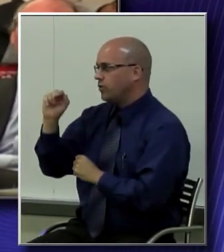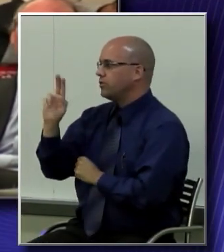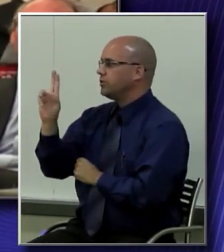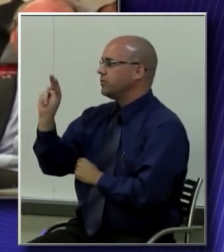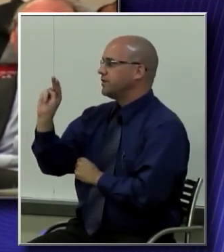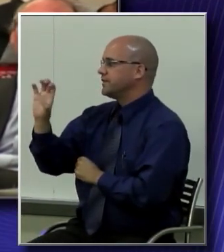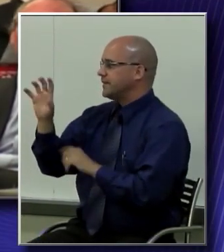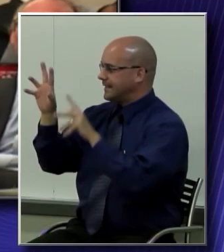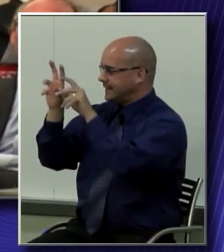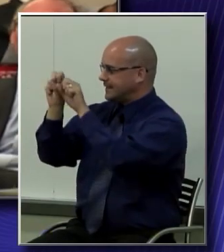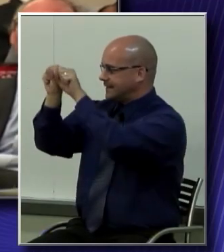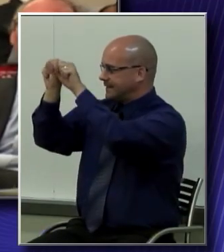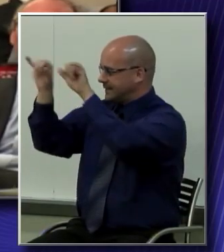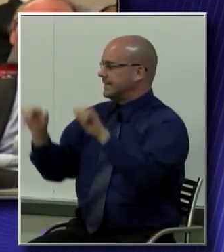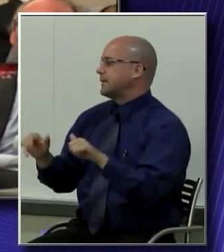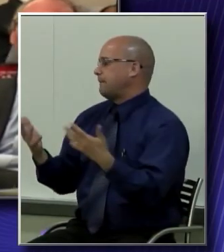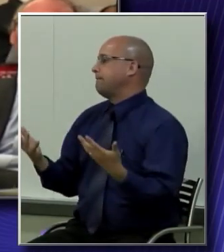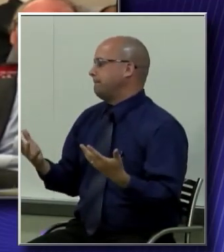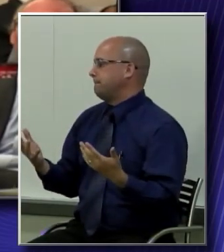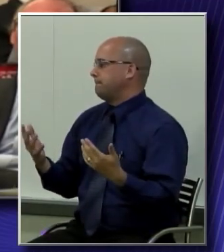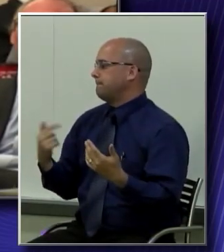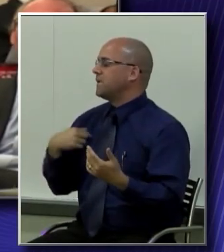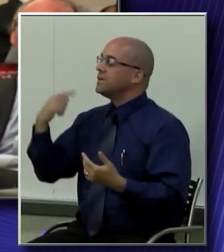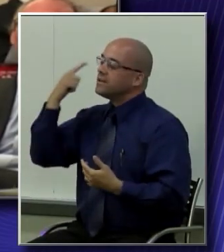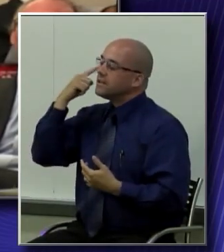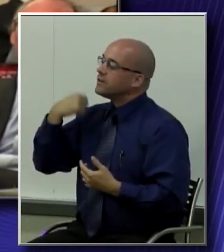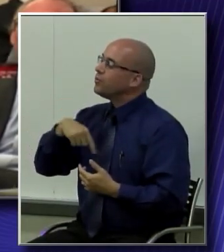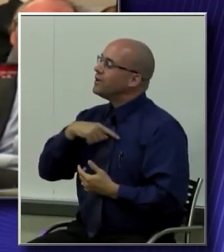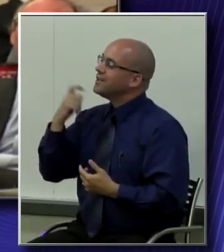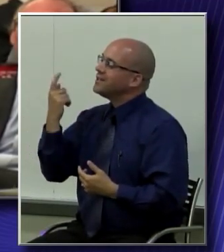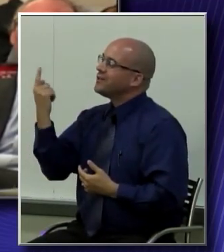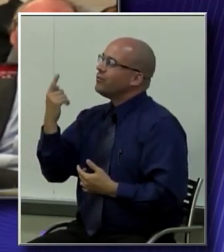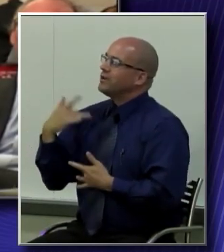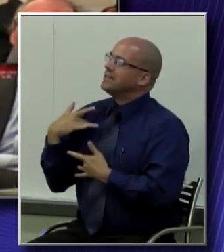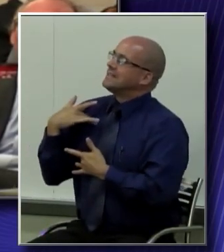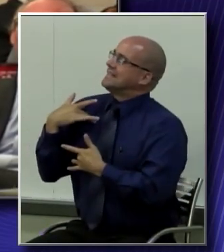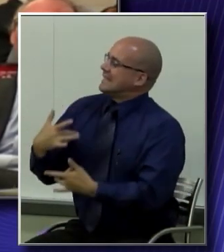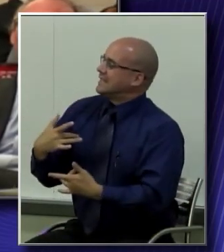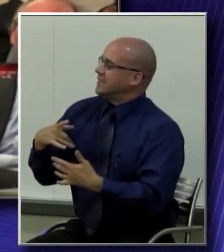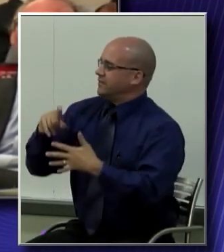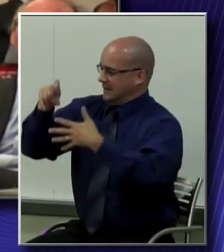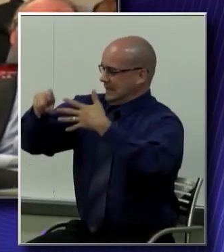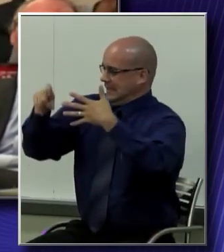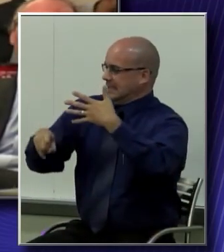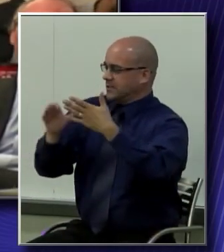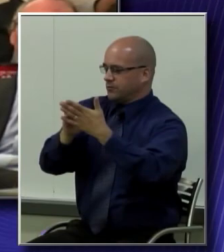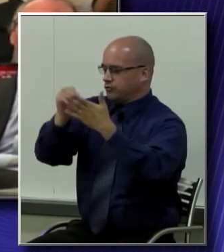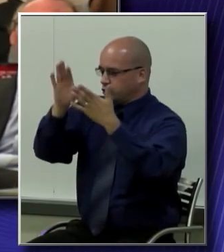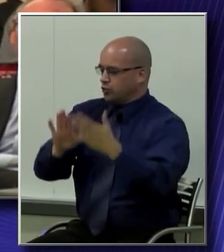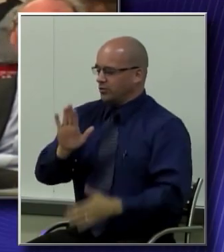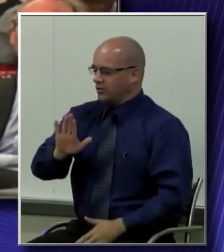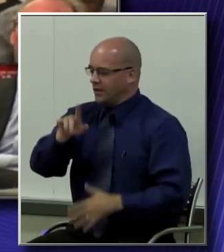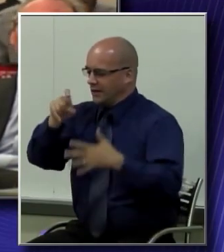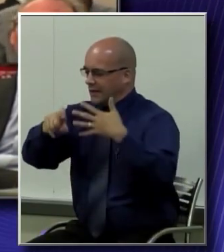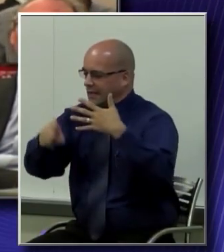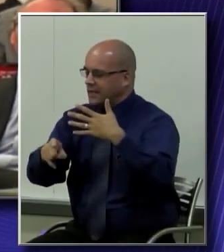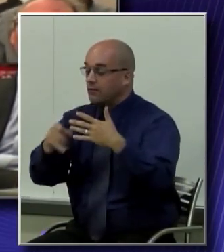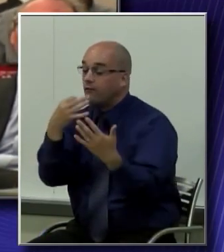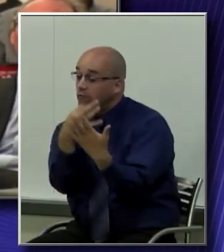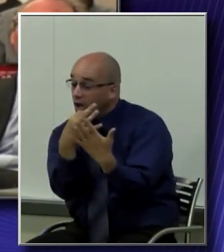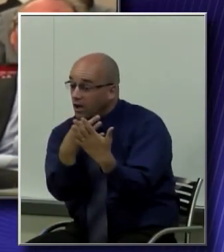system. Now, I think we need someone who is sensitive to the needs of students, financially